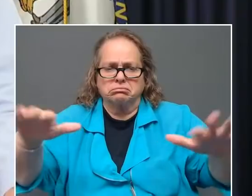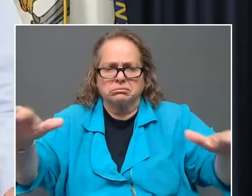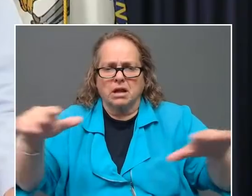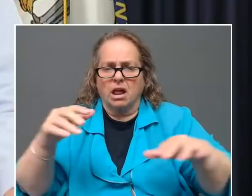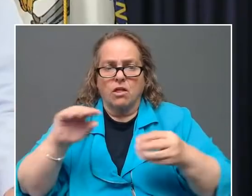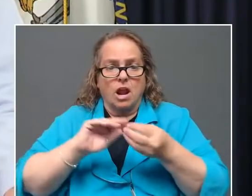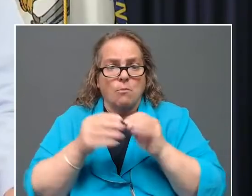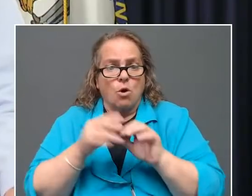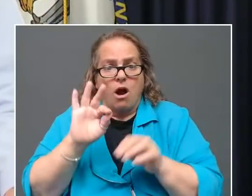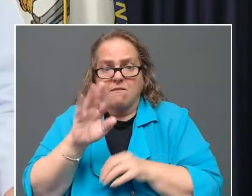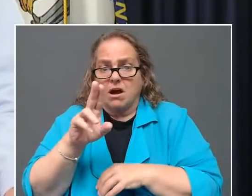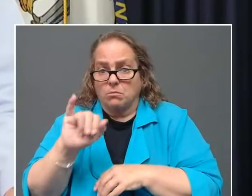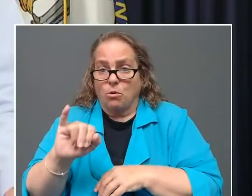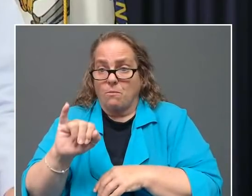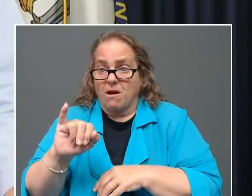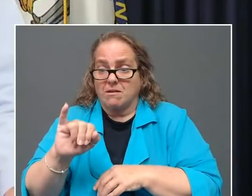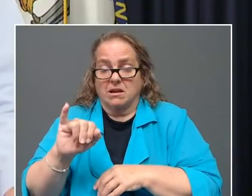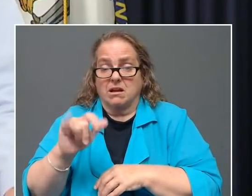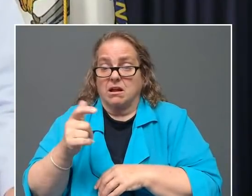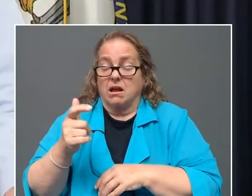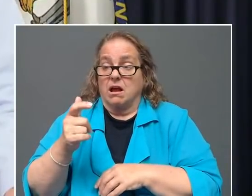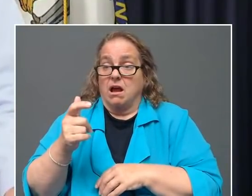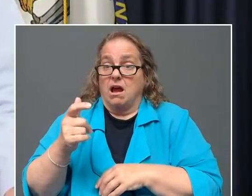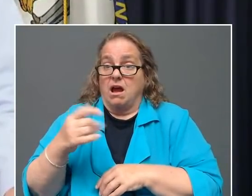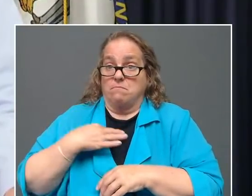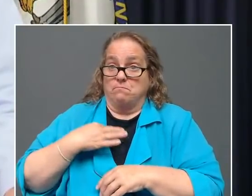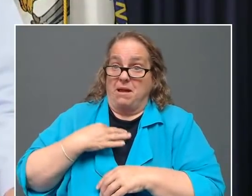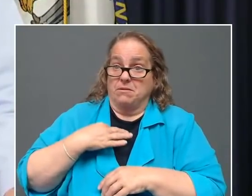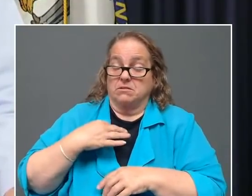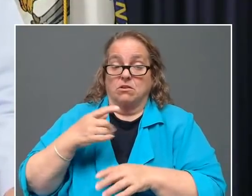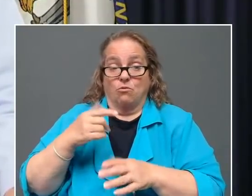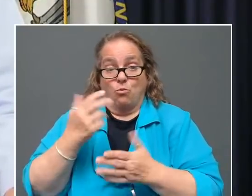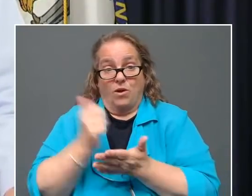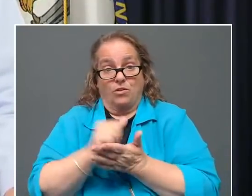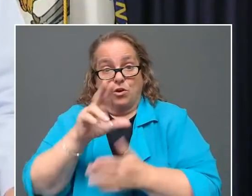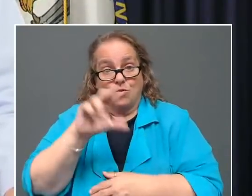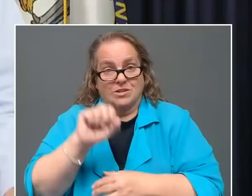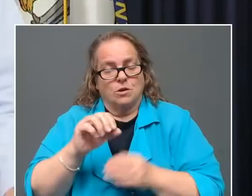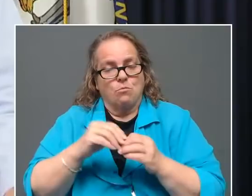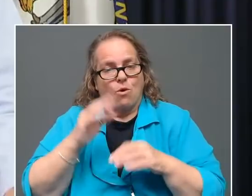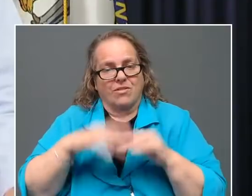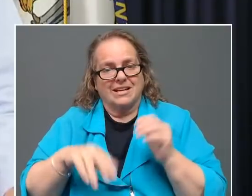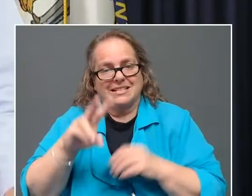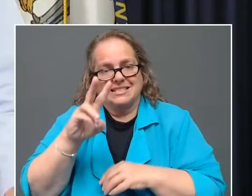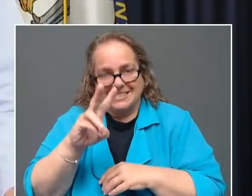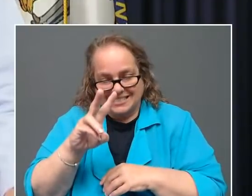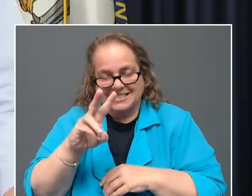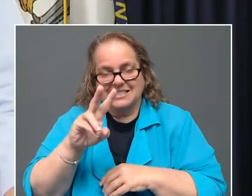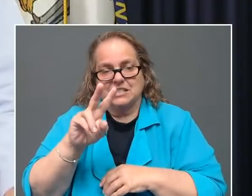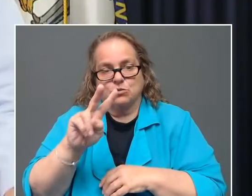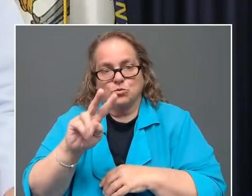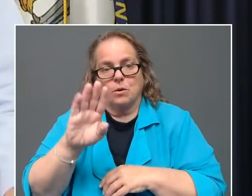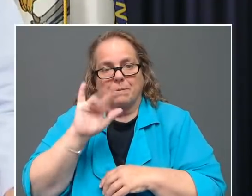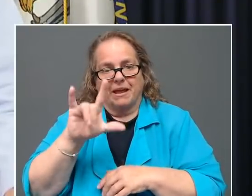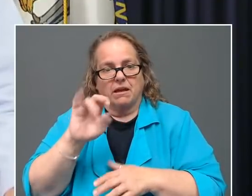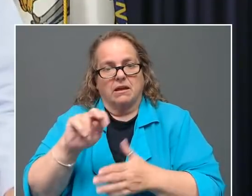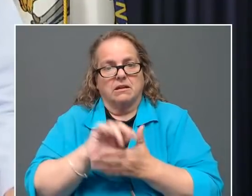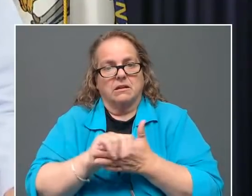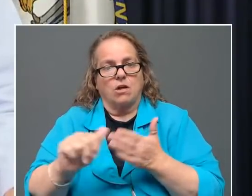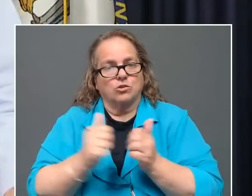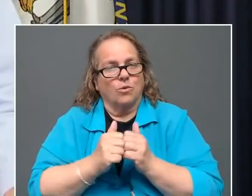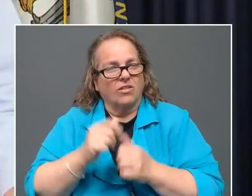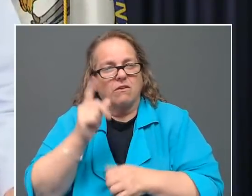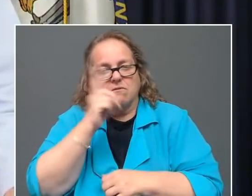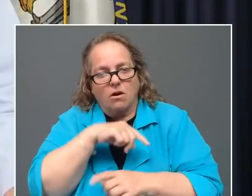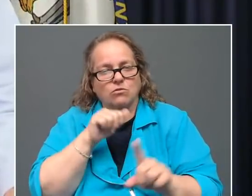United States is staggering, with more than $63 billion having been paid in fraudulent benefits. We're seeing this activity all